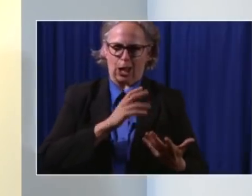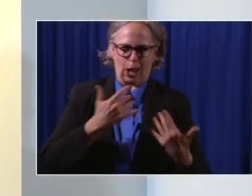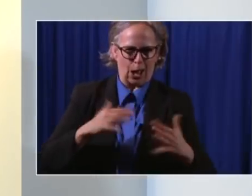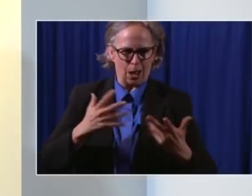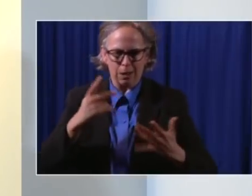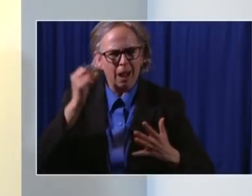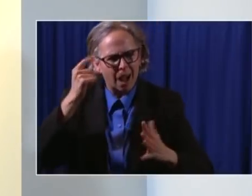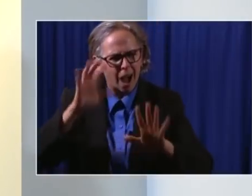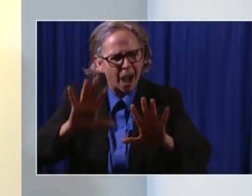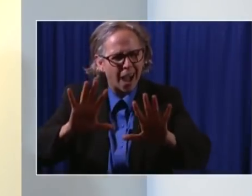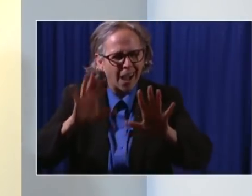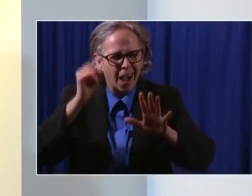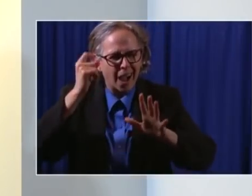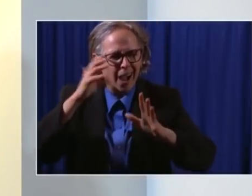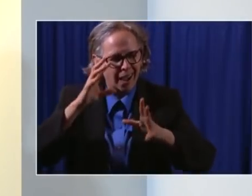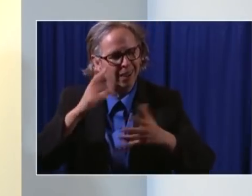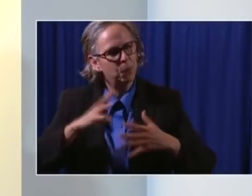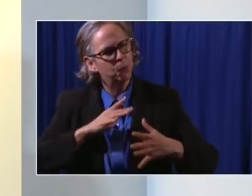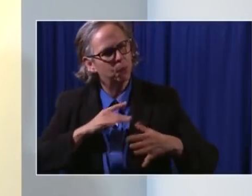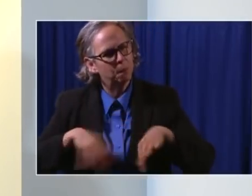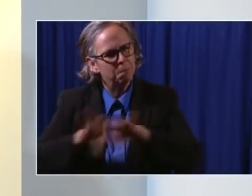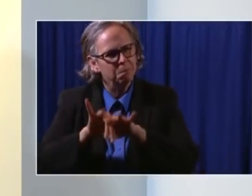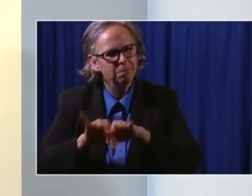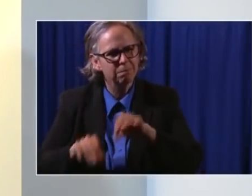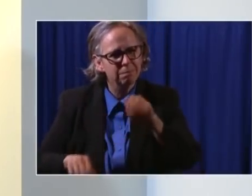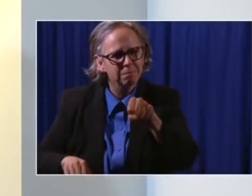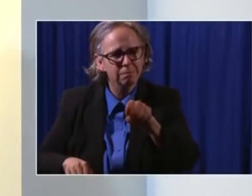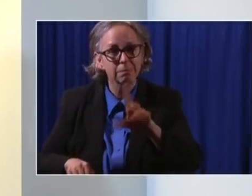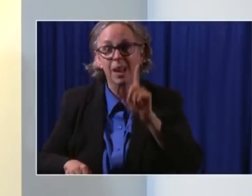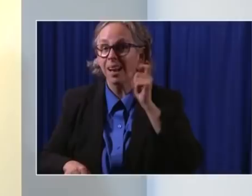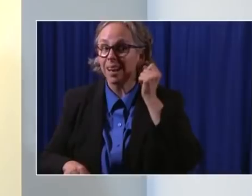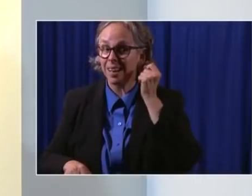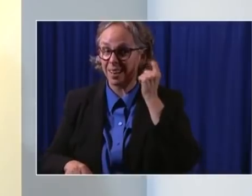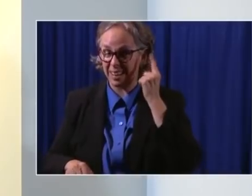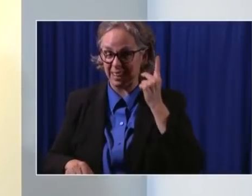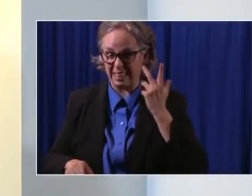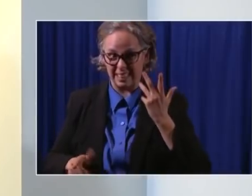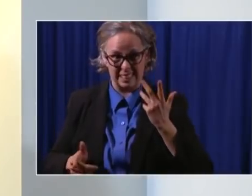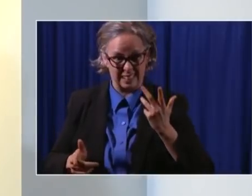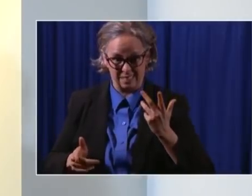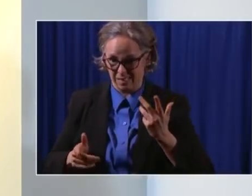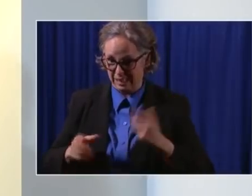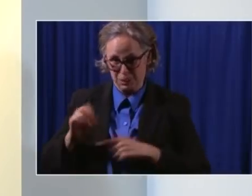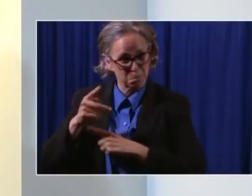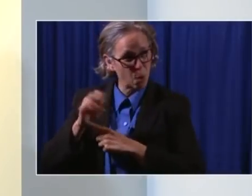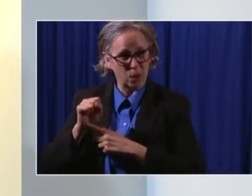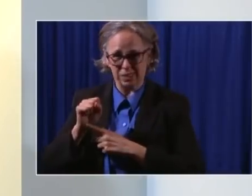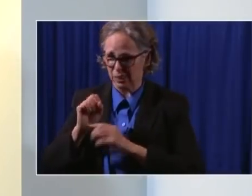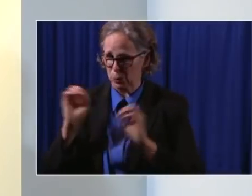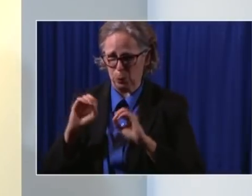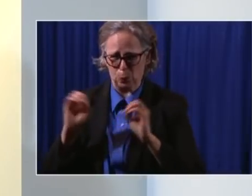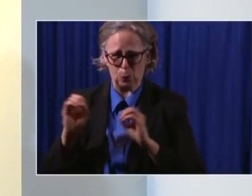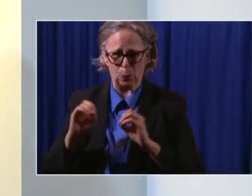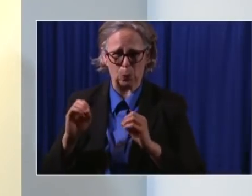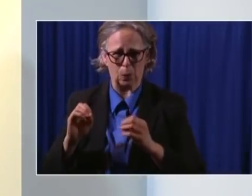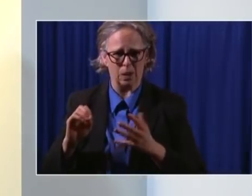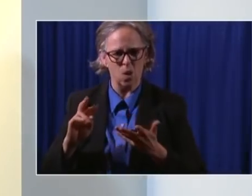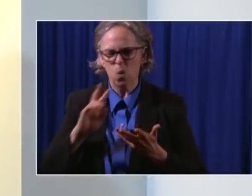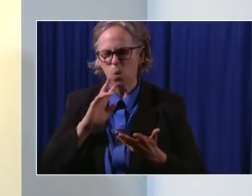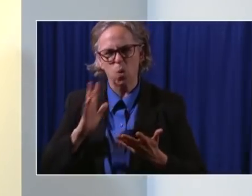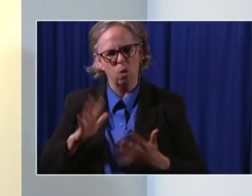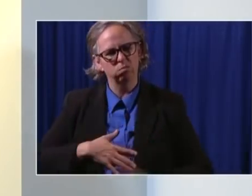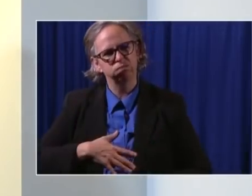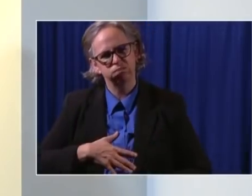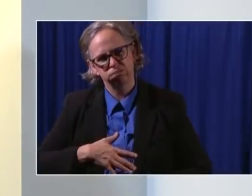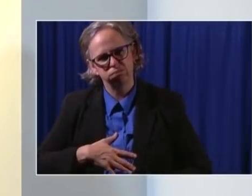understand the magnitude of both and the consequences of either decision. That's why it's taking time to work with all